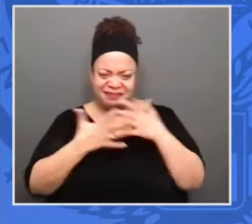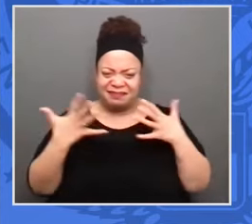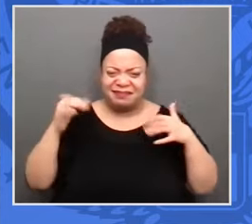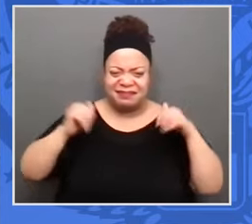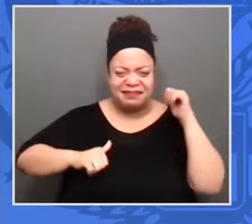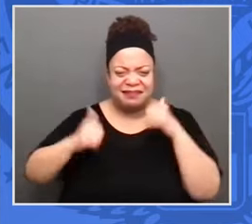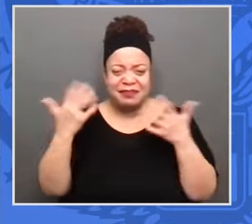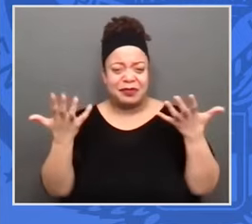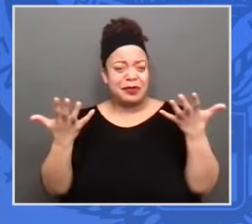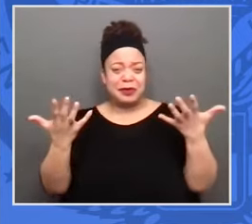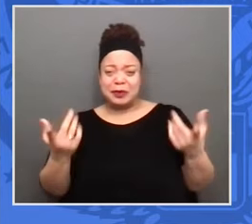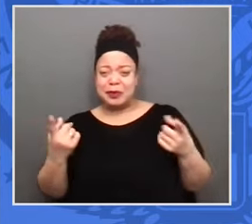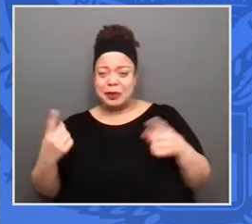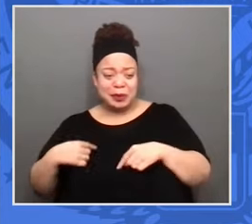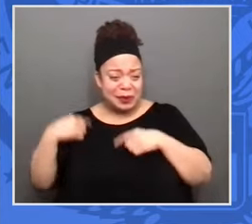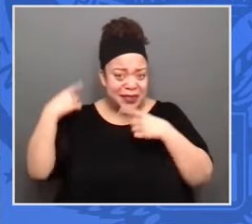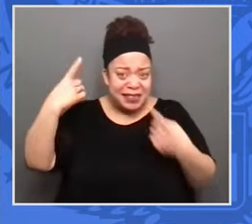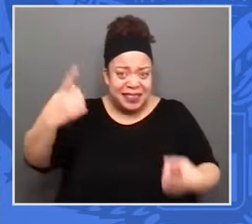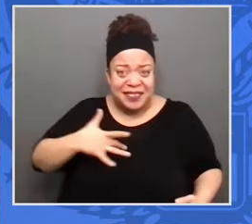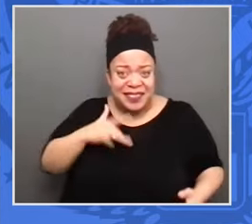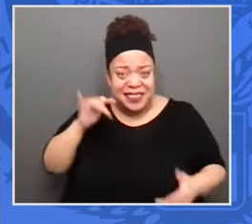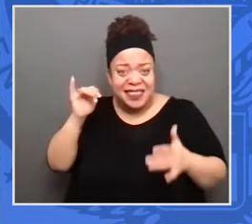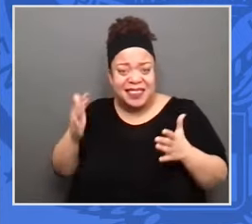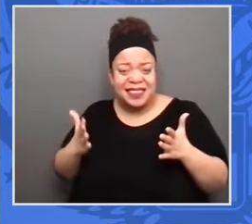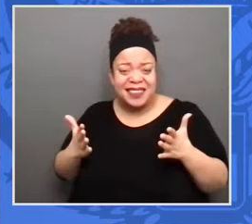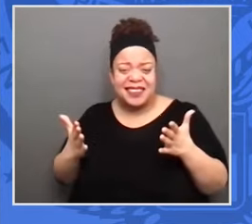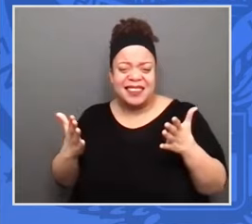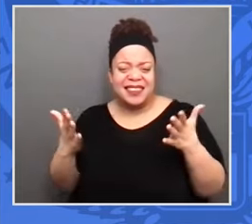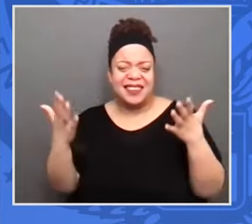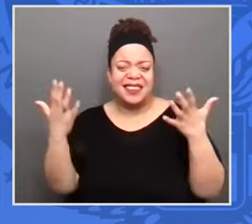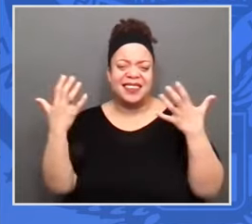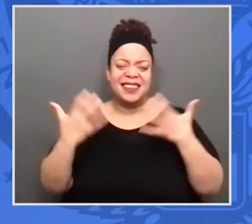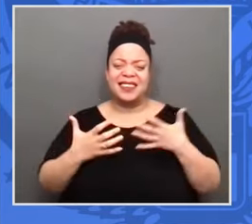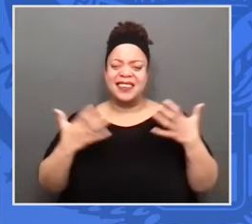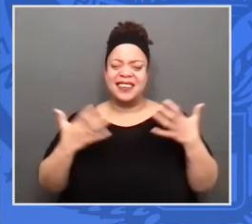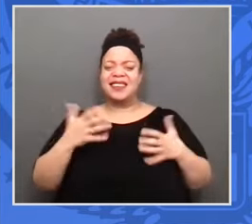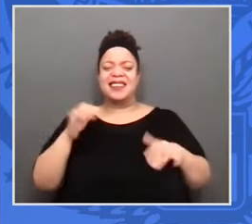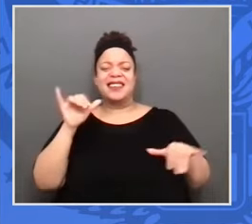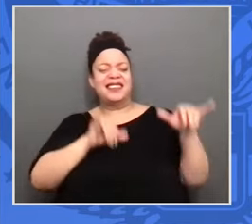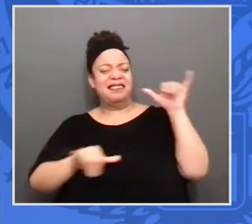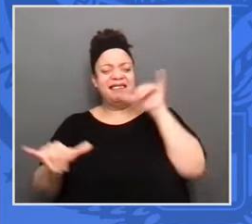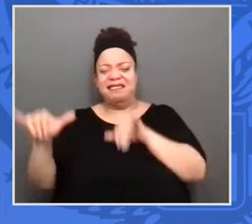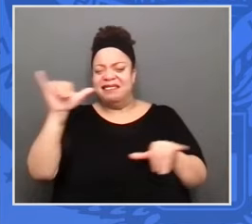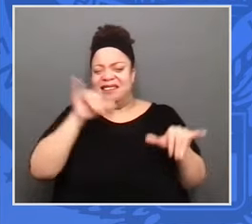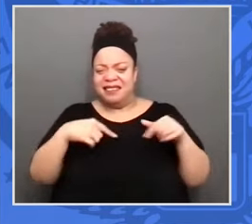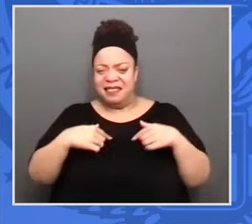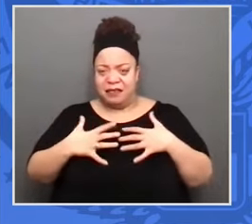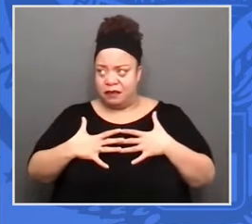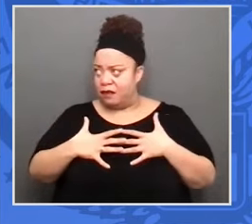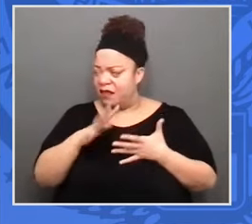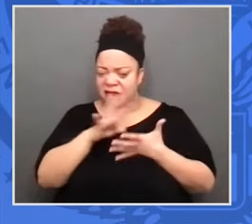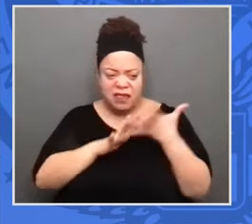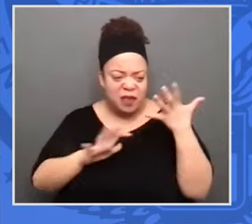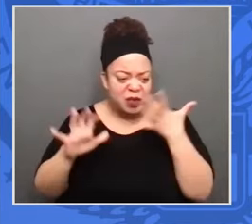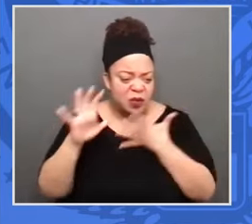ever feel so paper thin, like a house of cards, one blow from caving